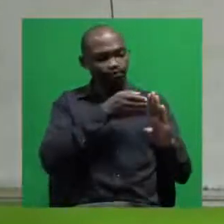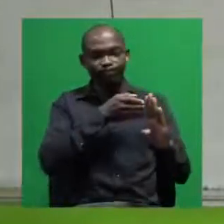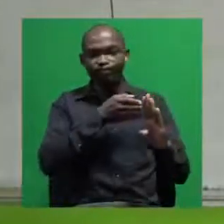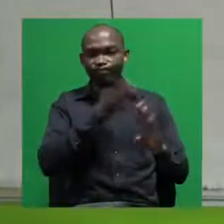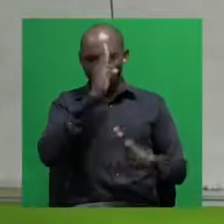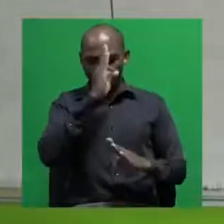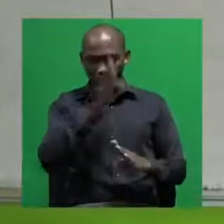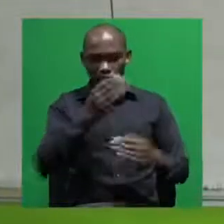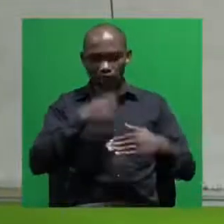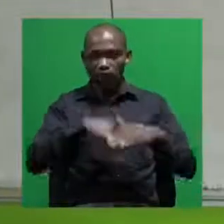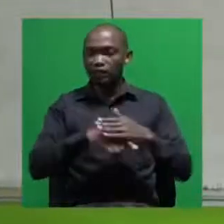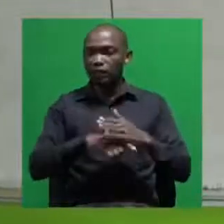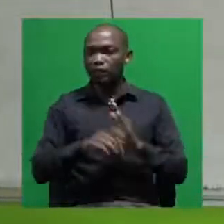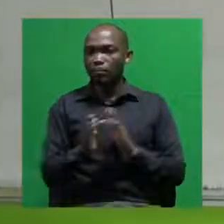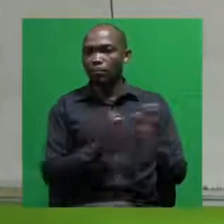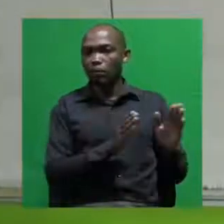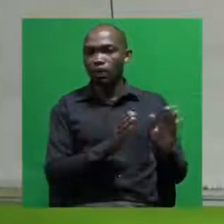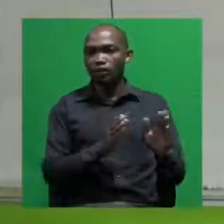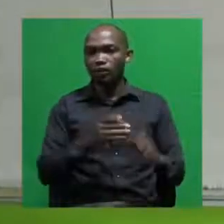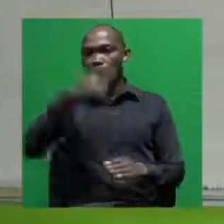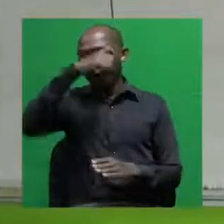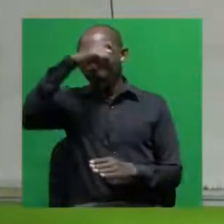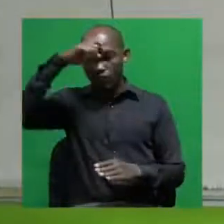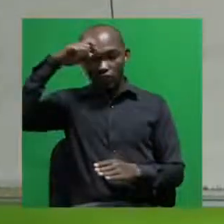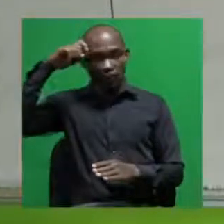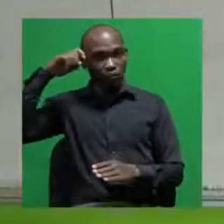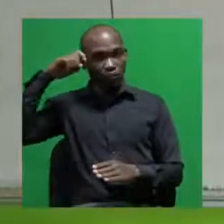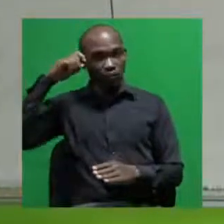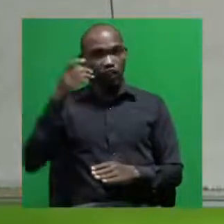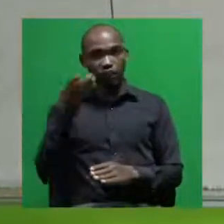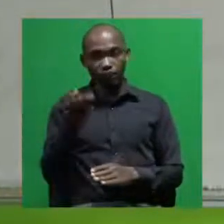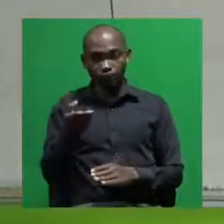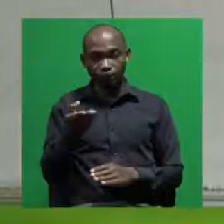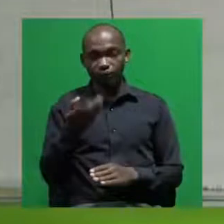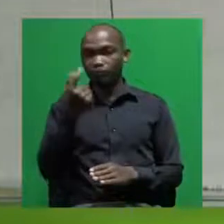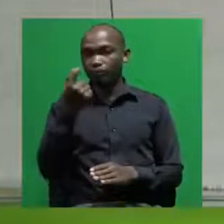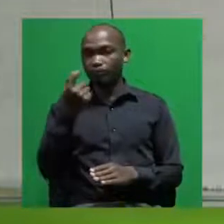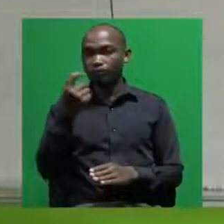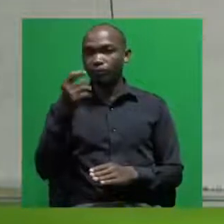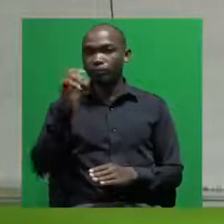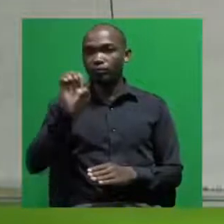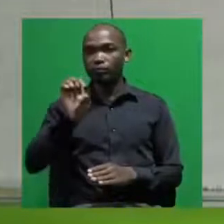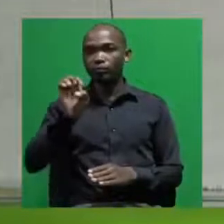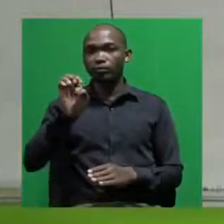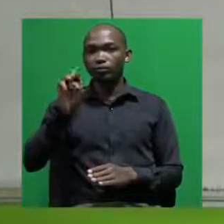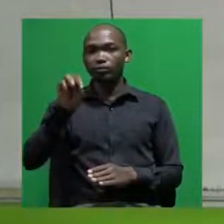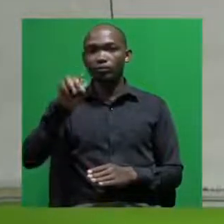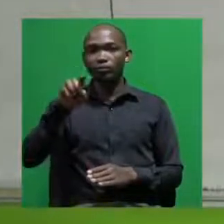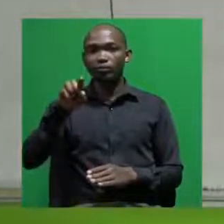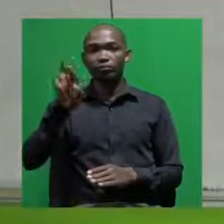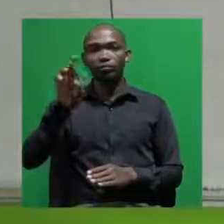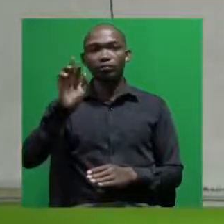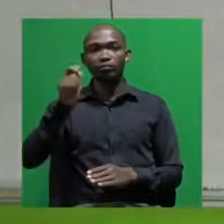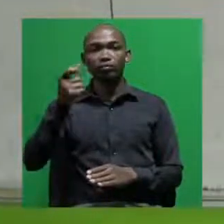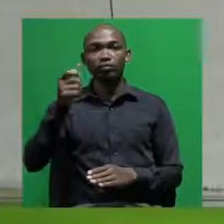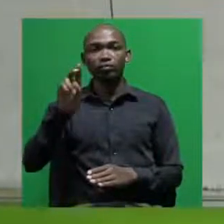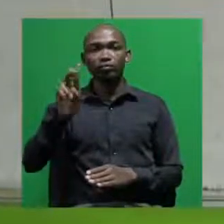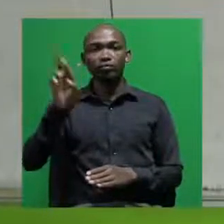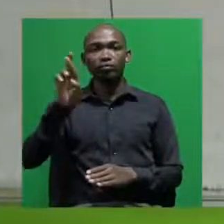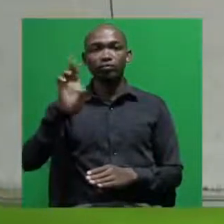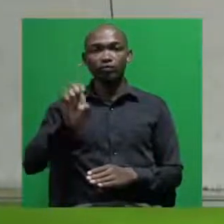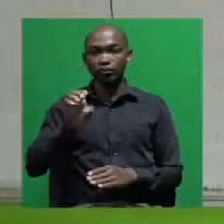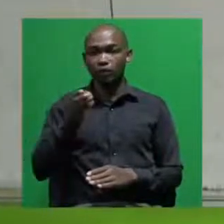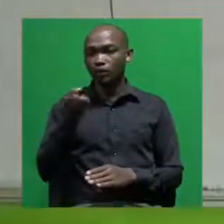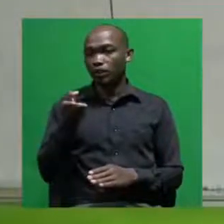of touching. Then upon the sense of touching, we can explain the concept of the